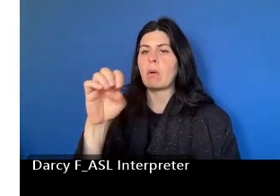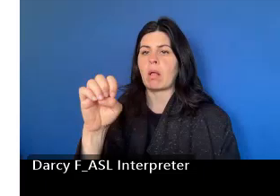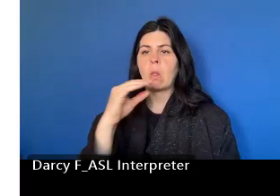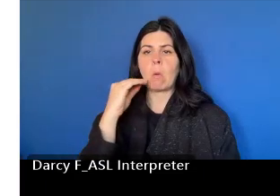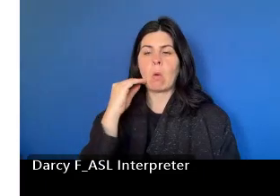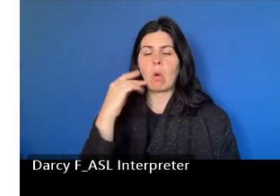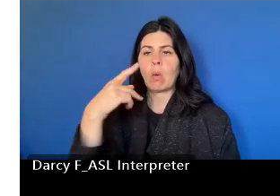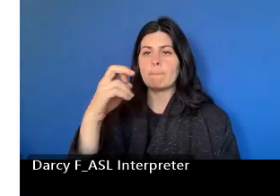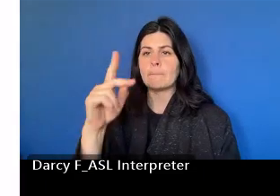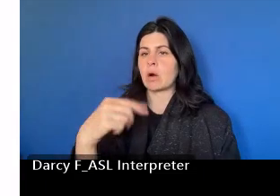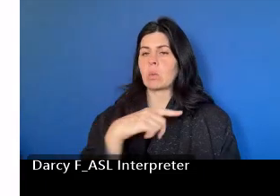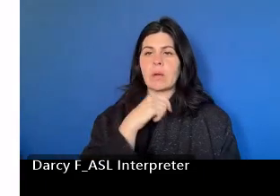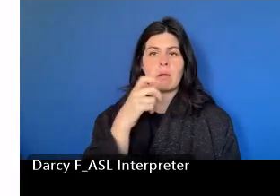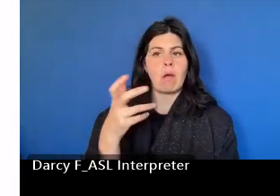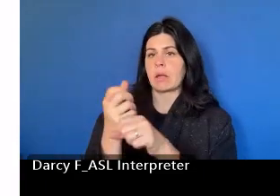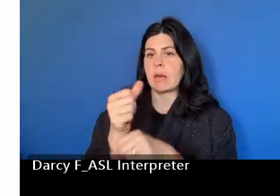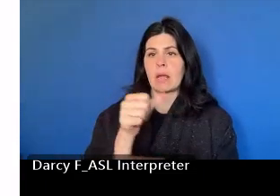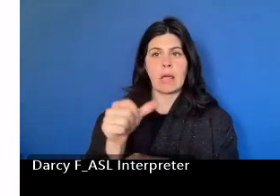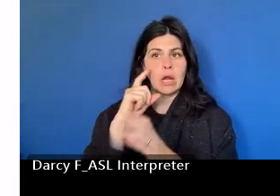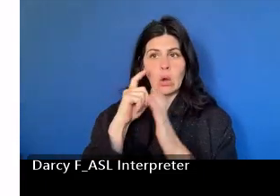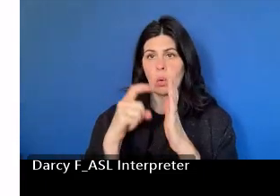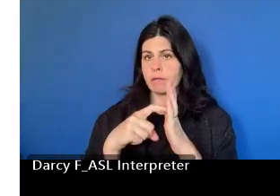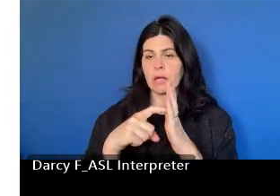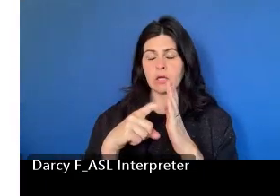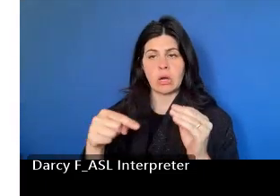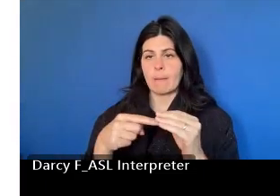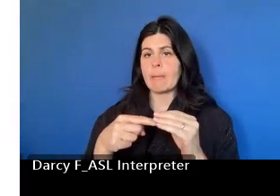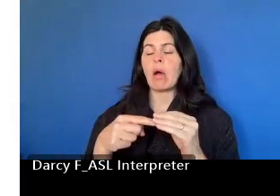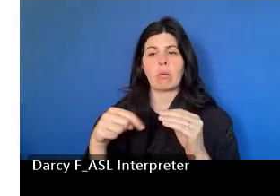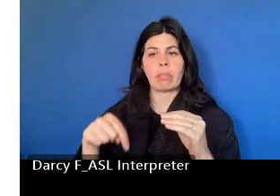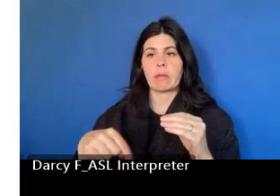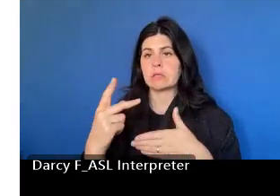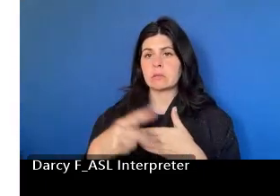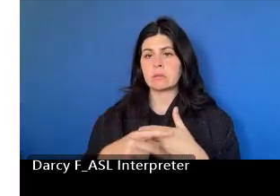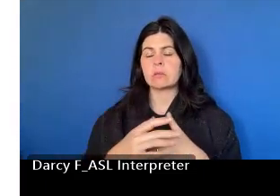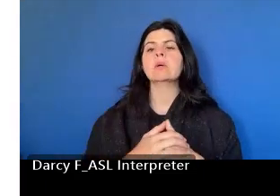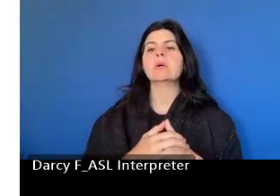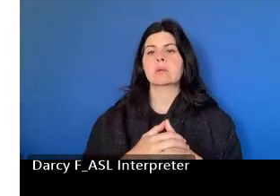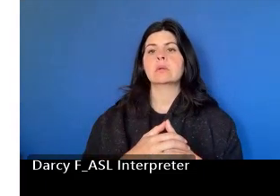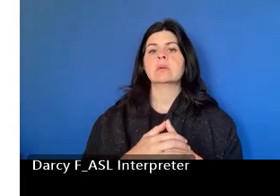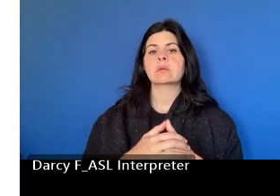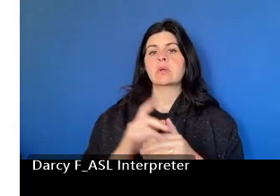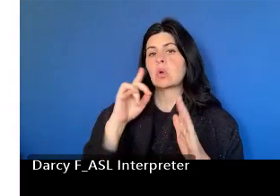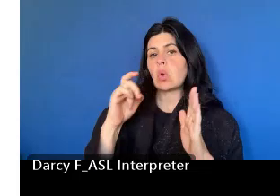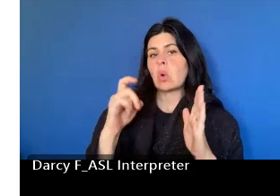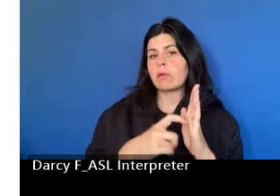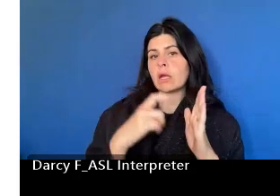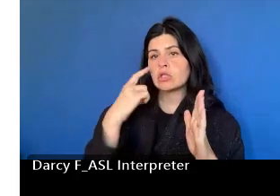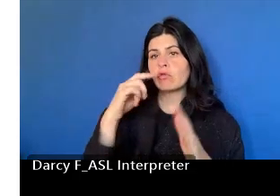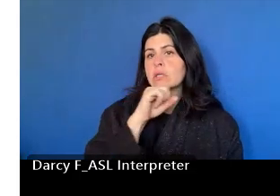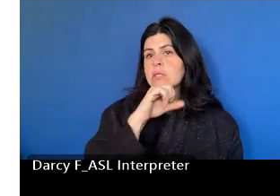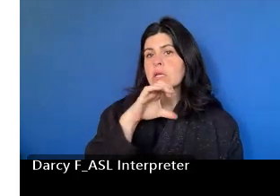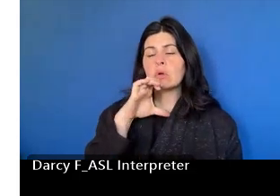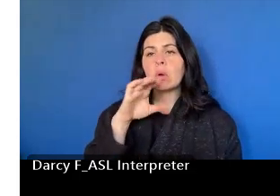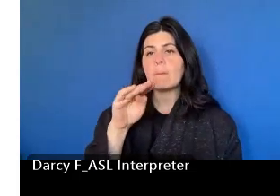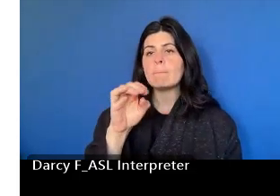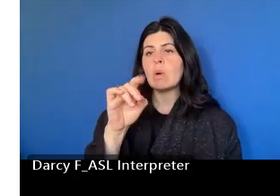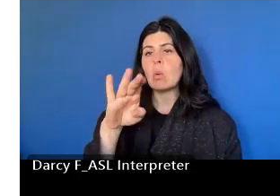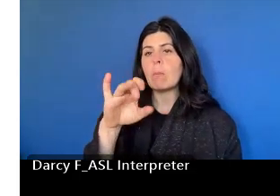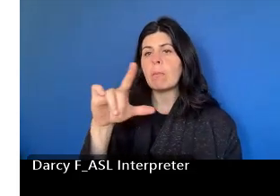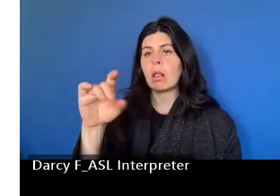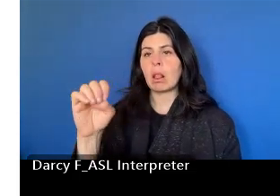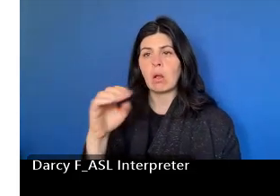any notification regarding this. The notification for seniors mobile home parks go to